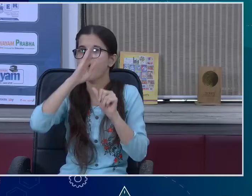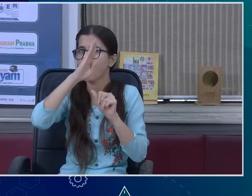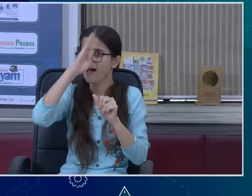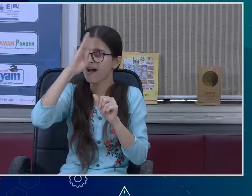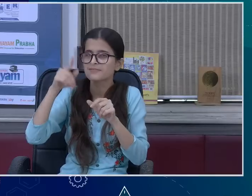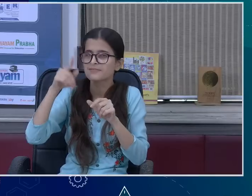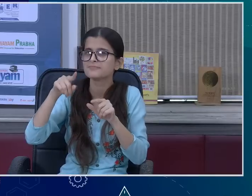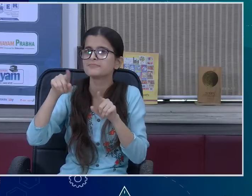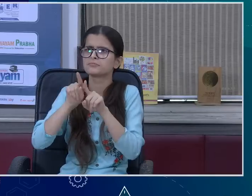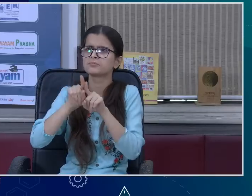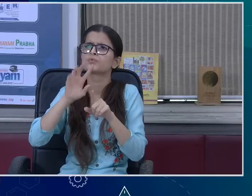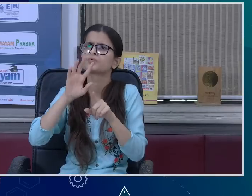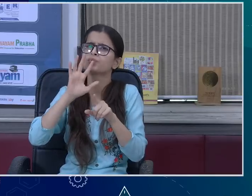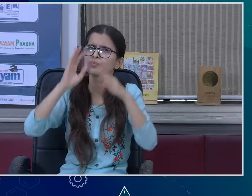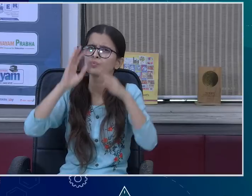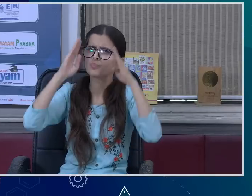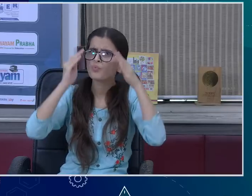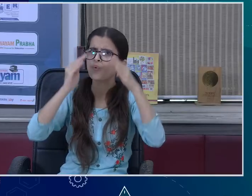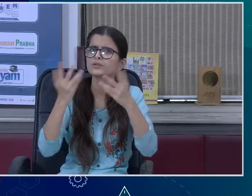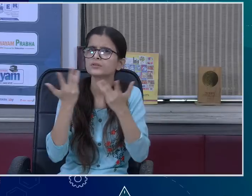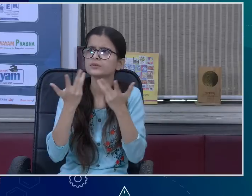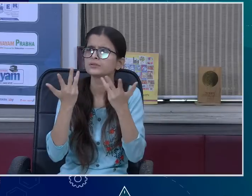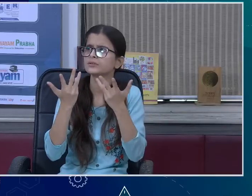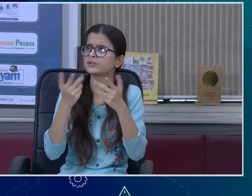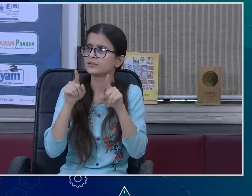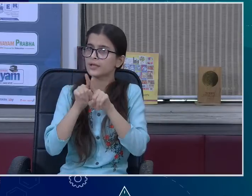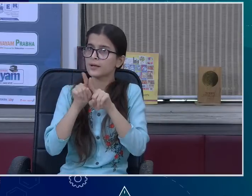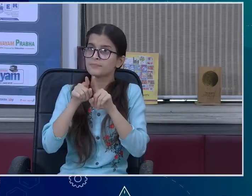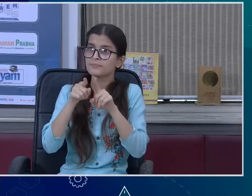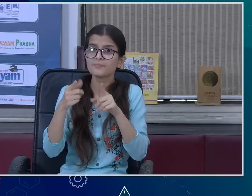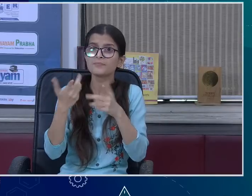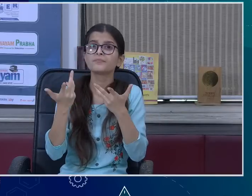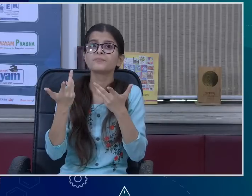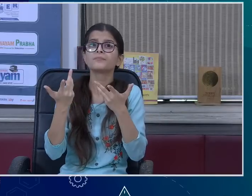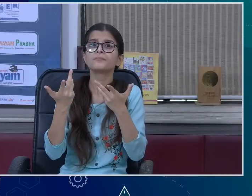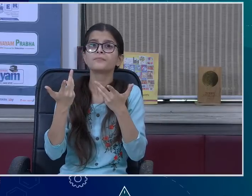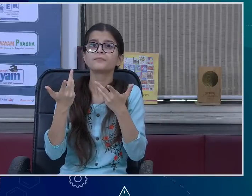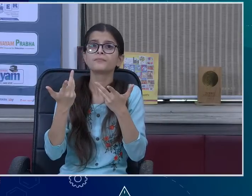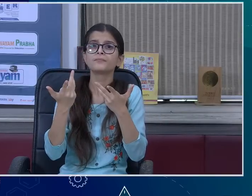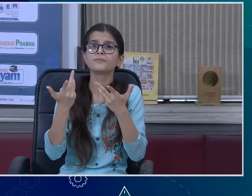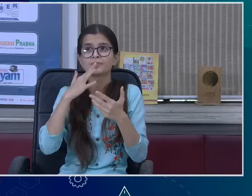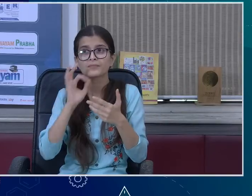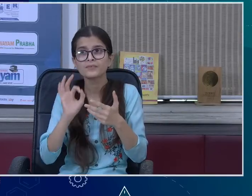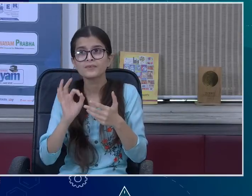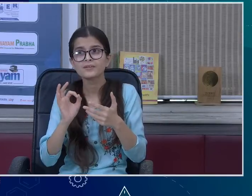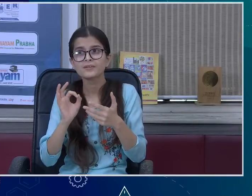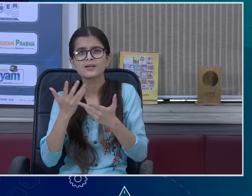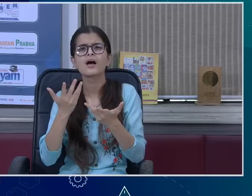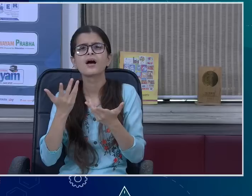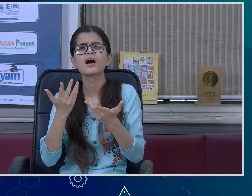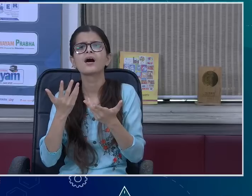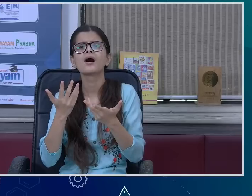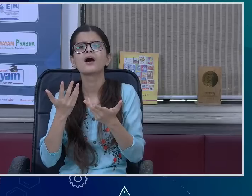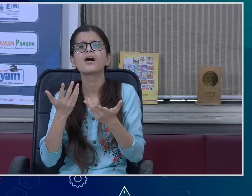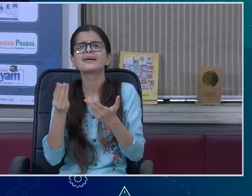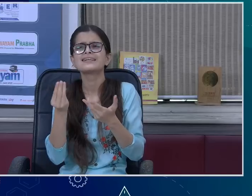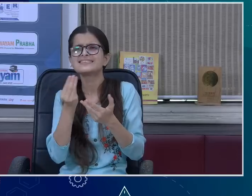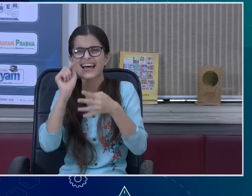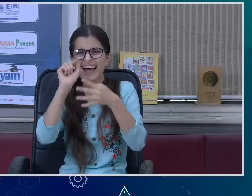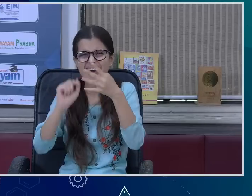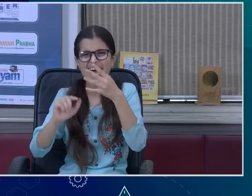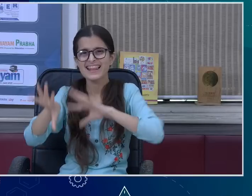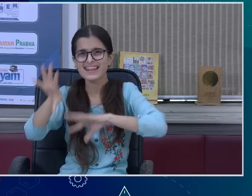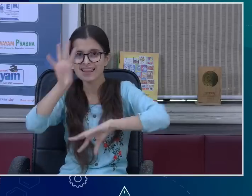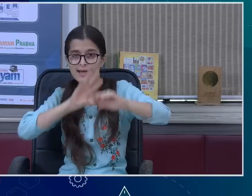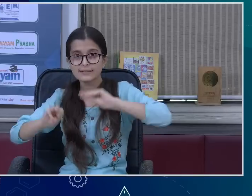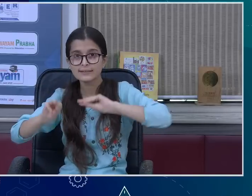we can actually focus on something called VAKT, visual, auditory, kinesthetic and tactile ways of learning. With these kind of learning